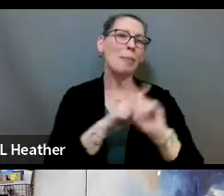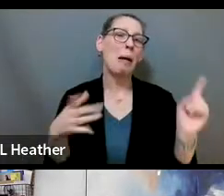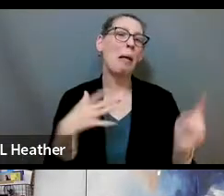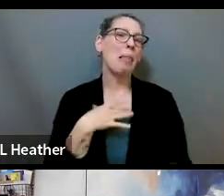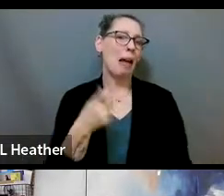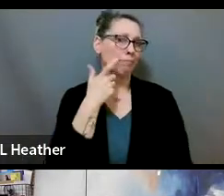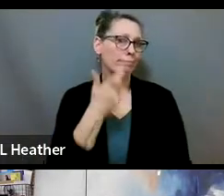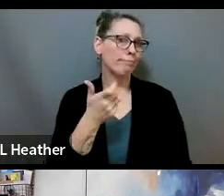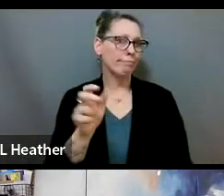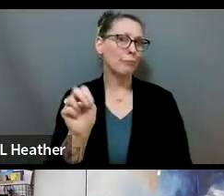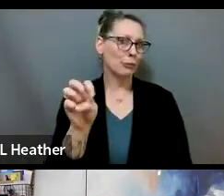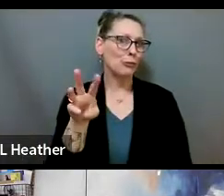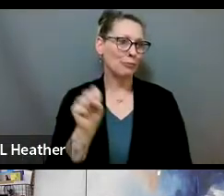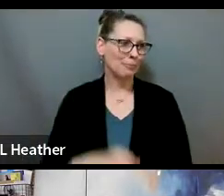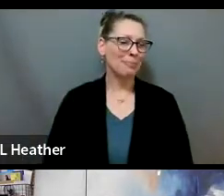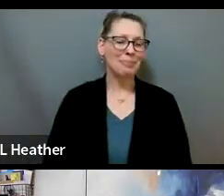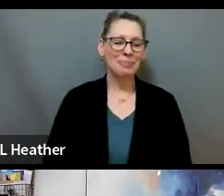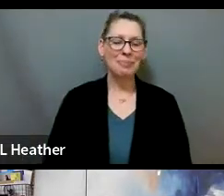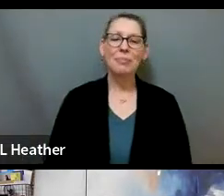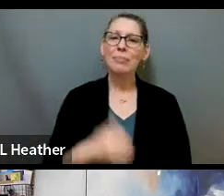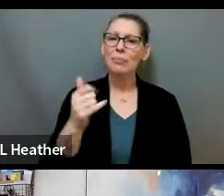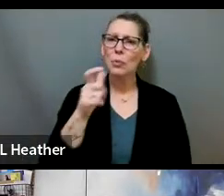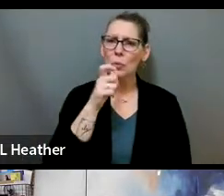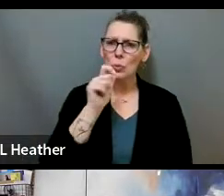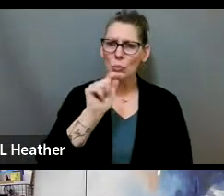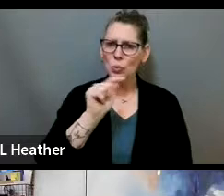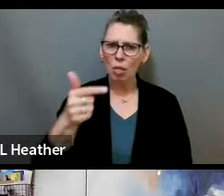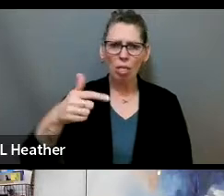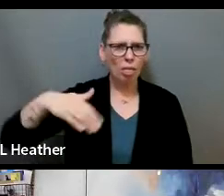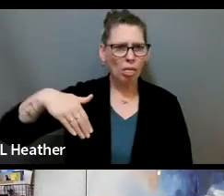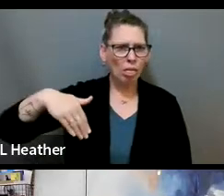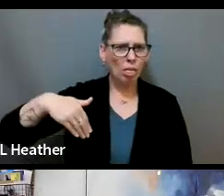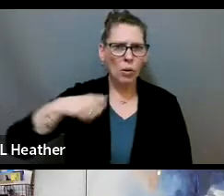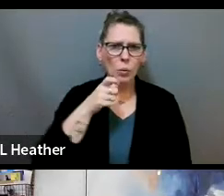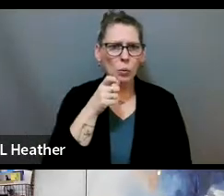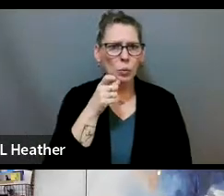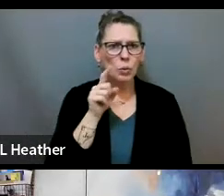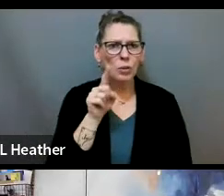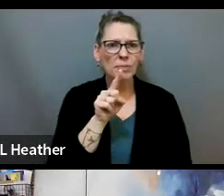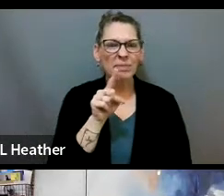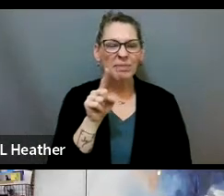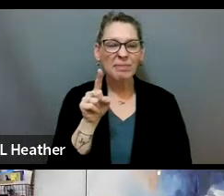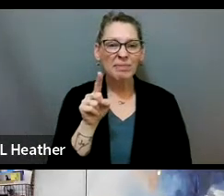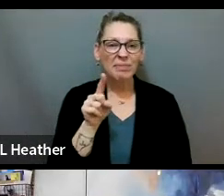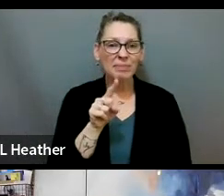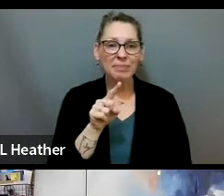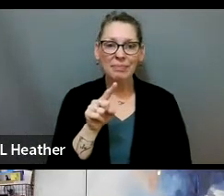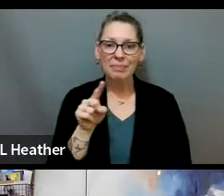watch the news. Let's see, who has not spoken yet?